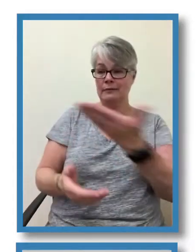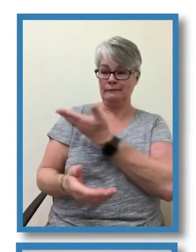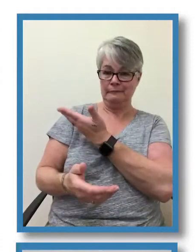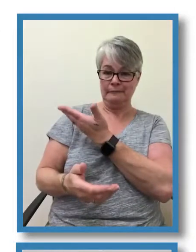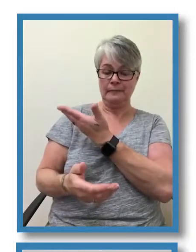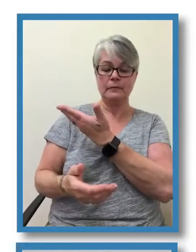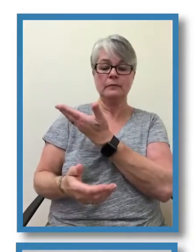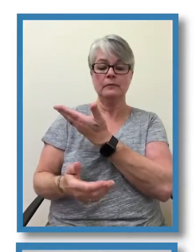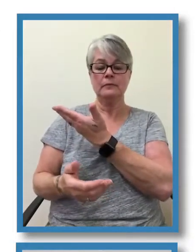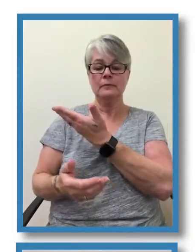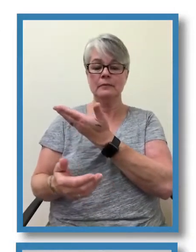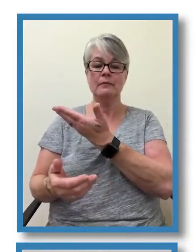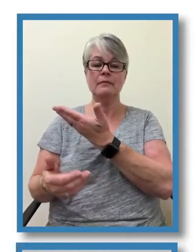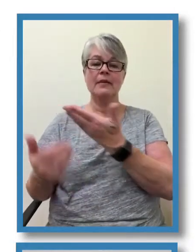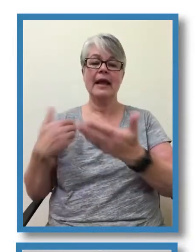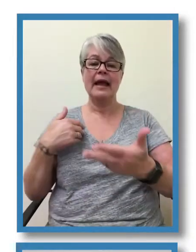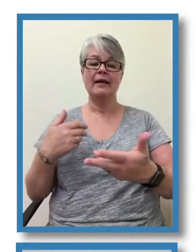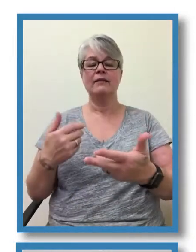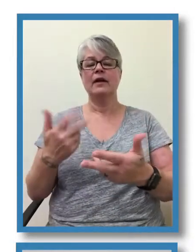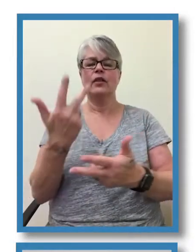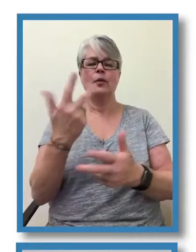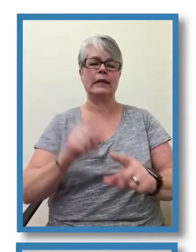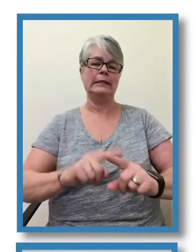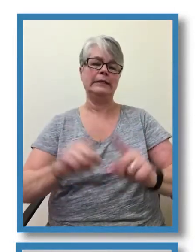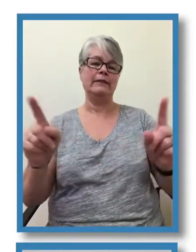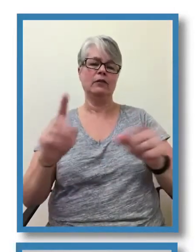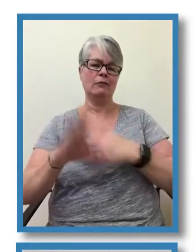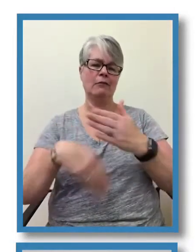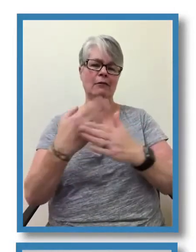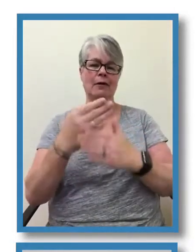can see in the top screen there